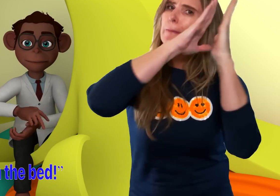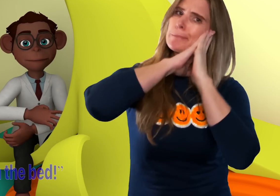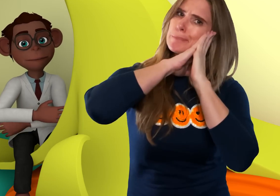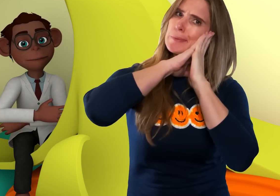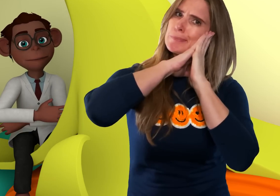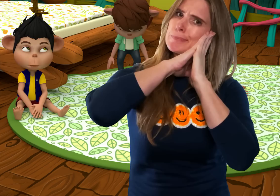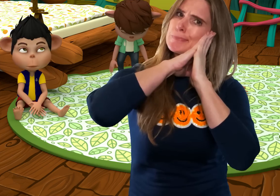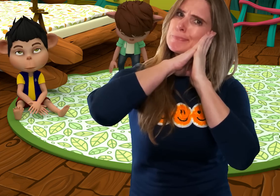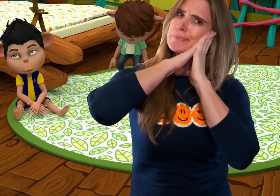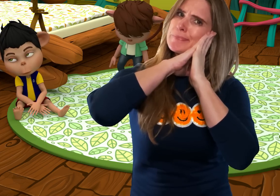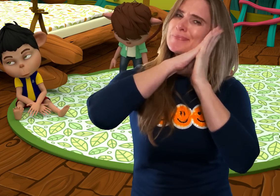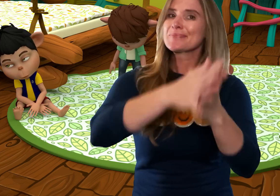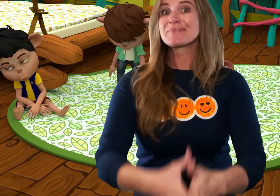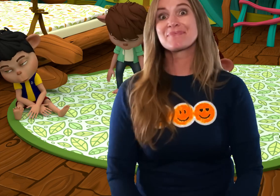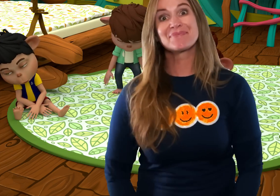the